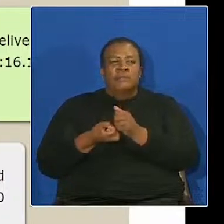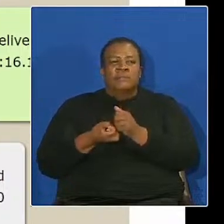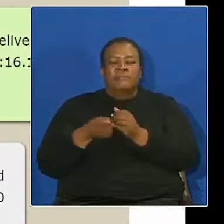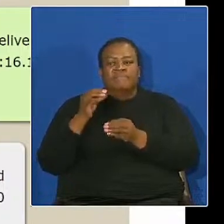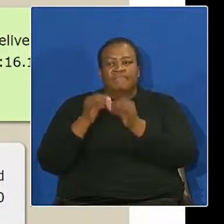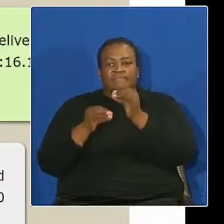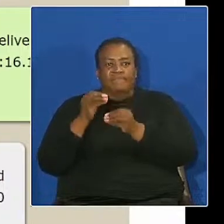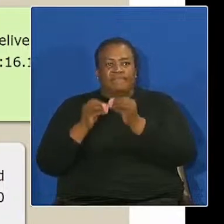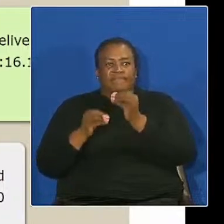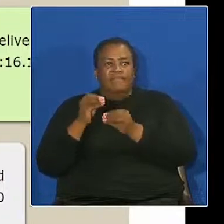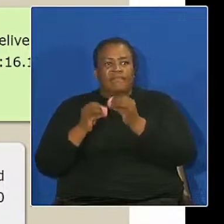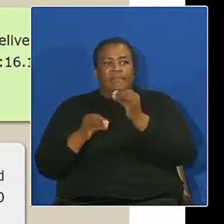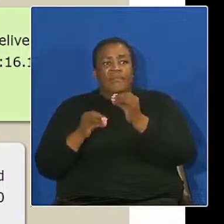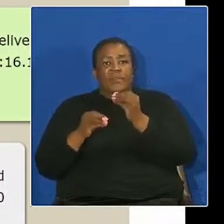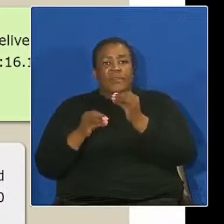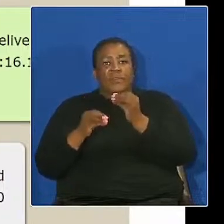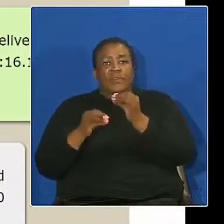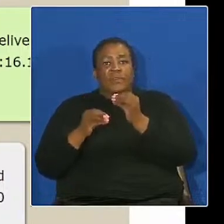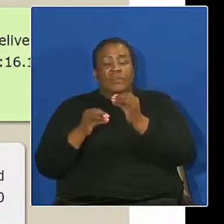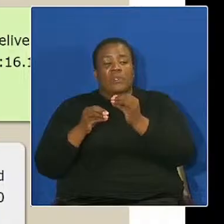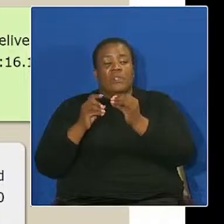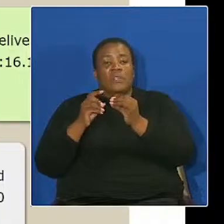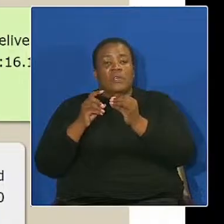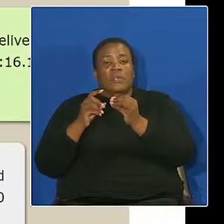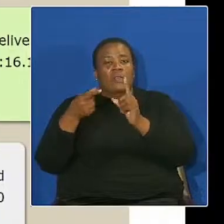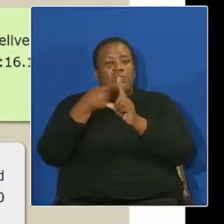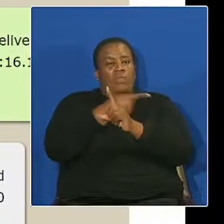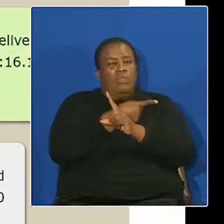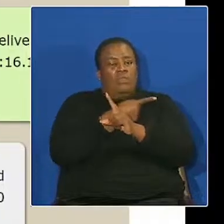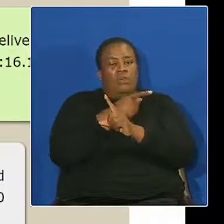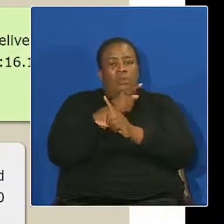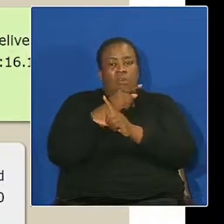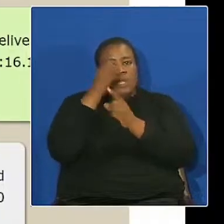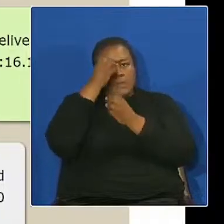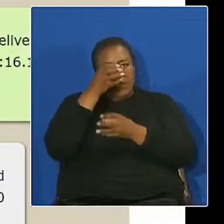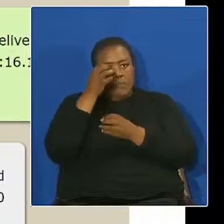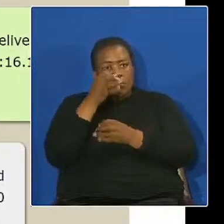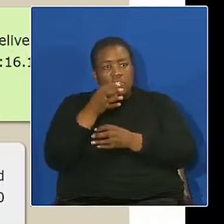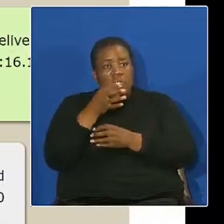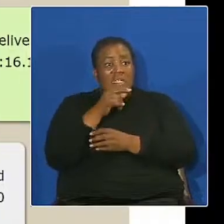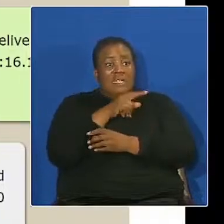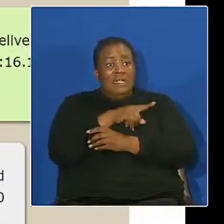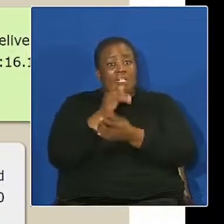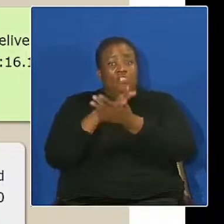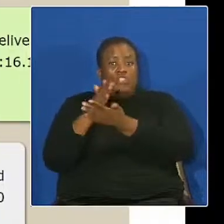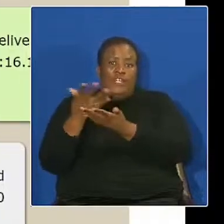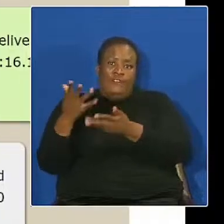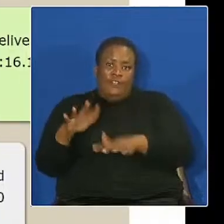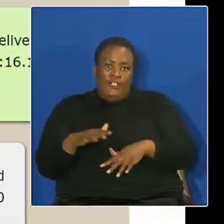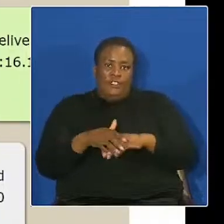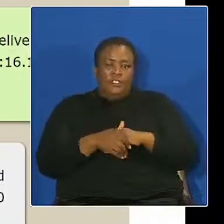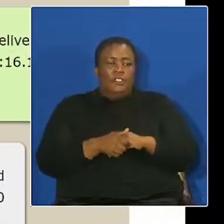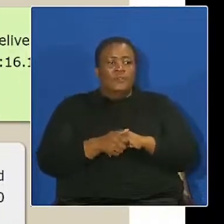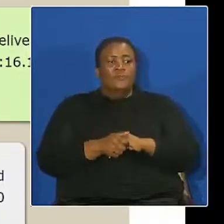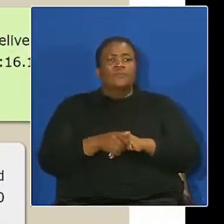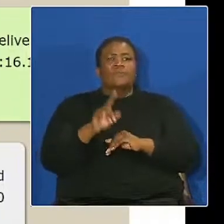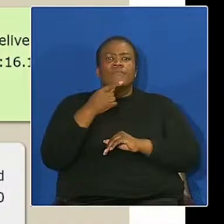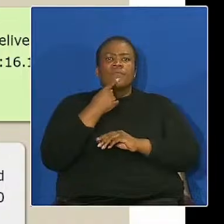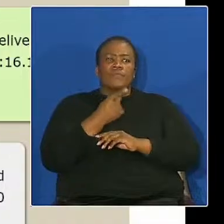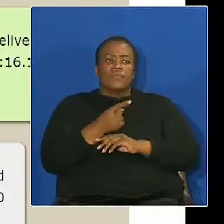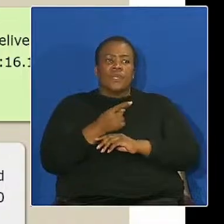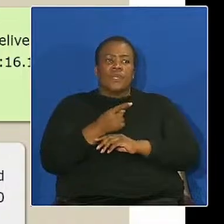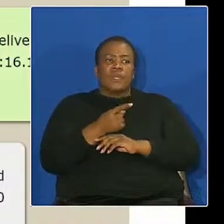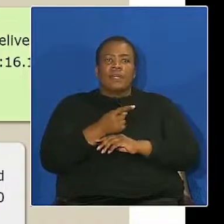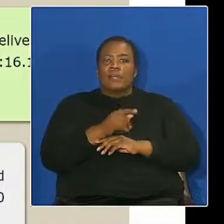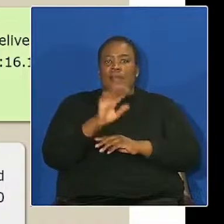correct the misinformation that he has shared already, saying it's